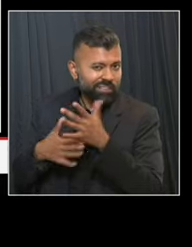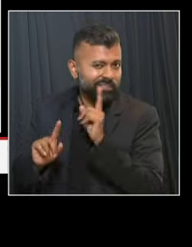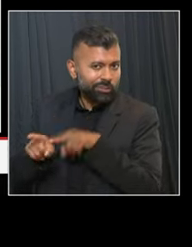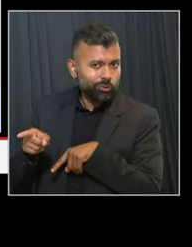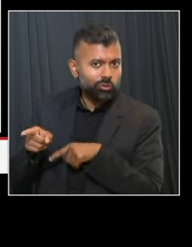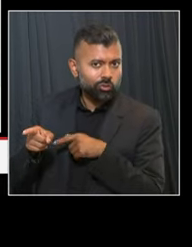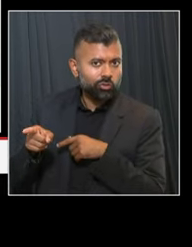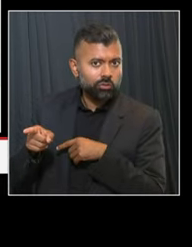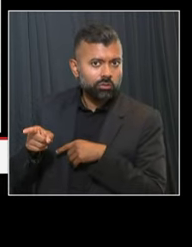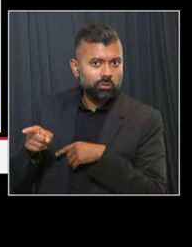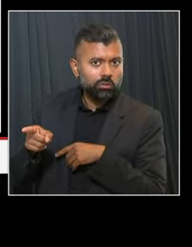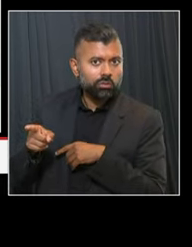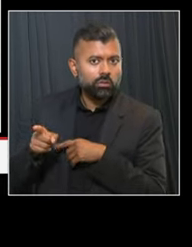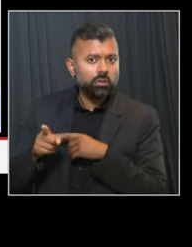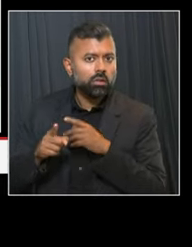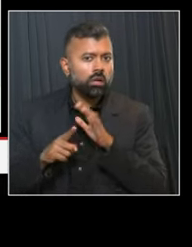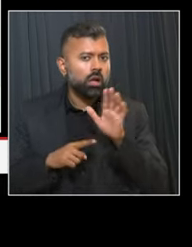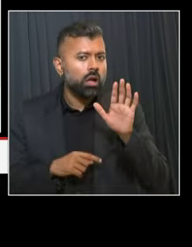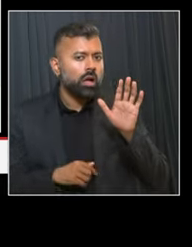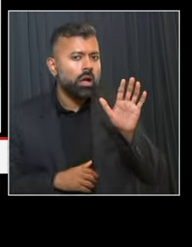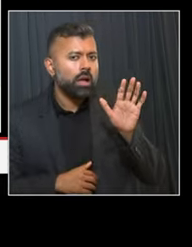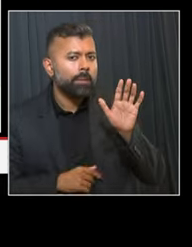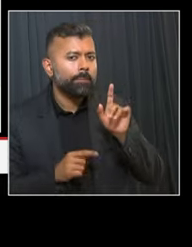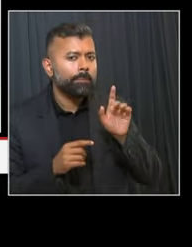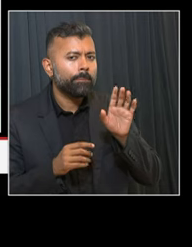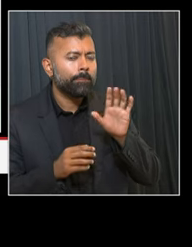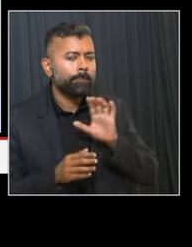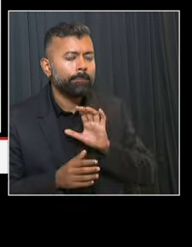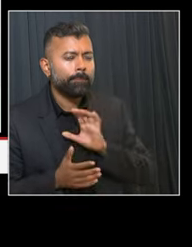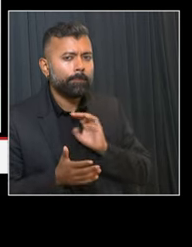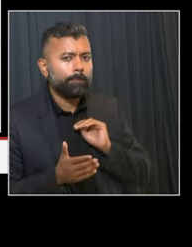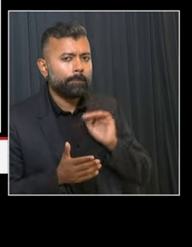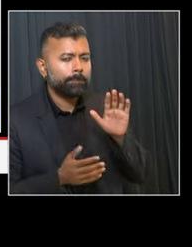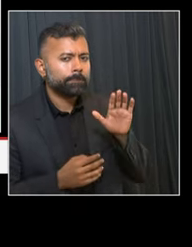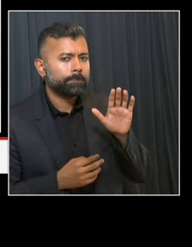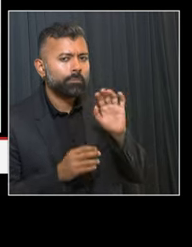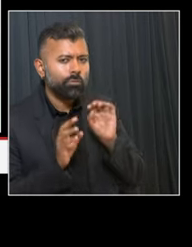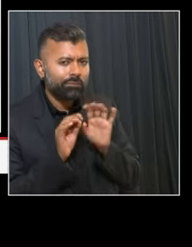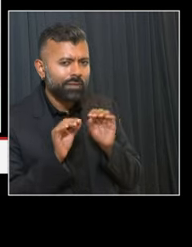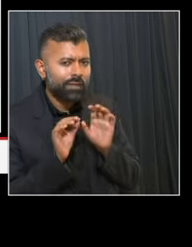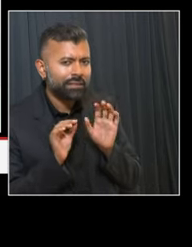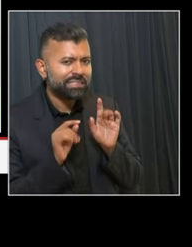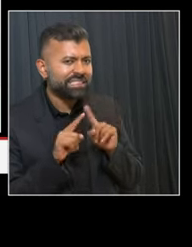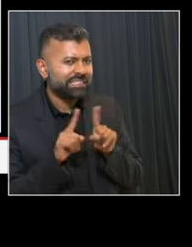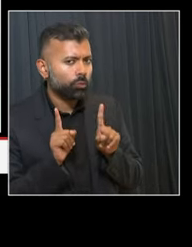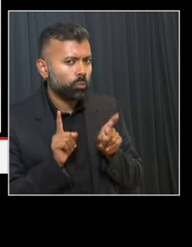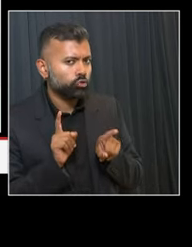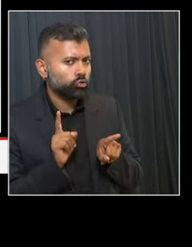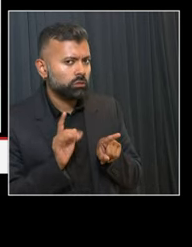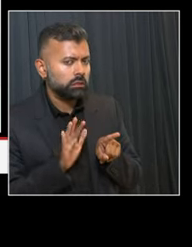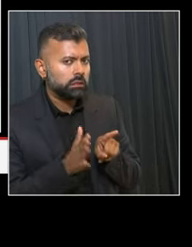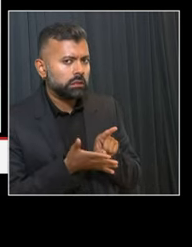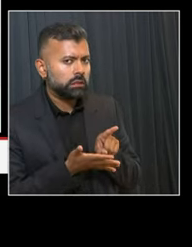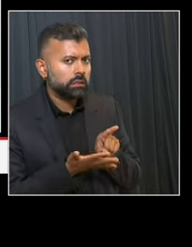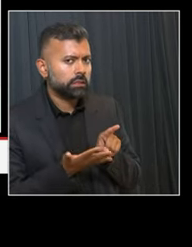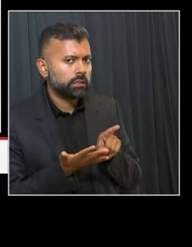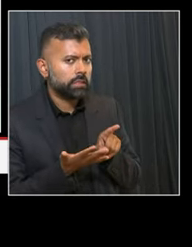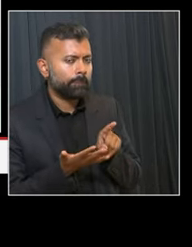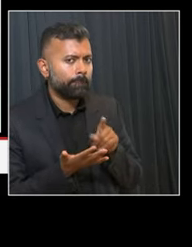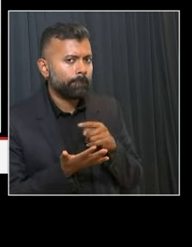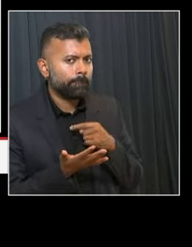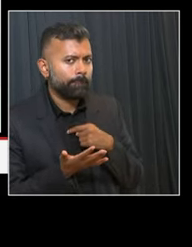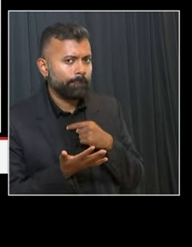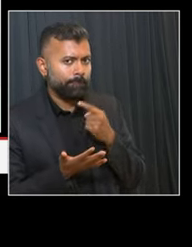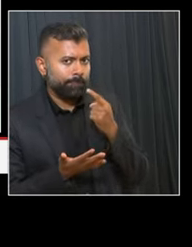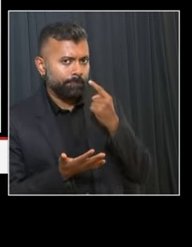that the Housing Authority would be able to spend that money on repairs and maintenance given the significant backlog? I don't think it has. Okay, it